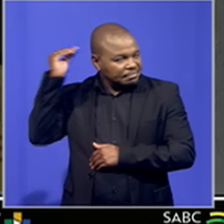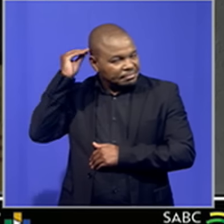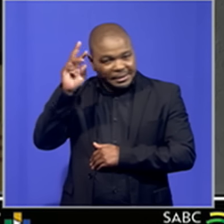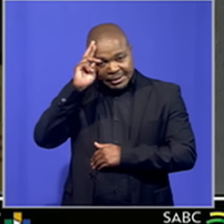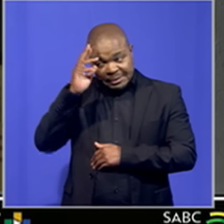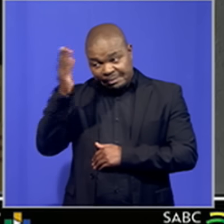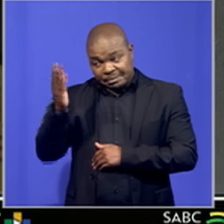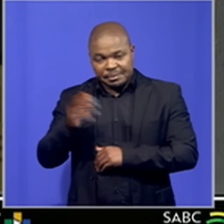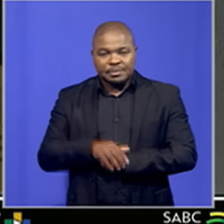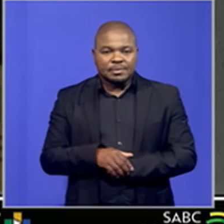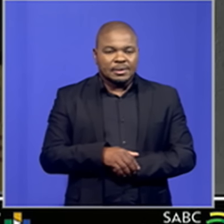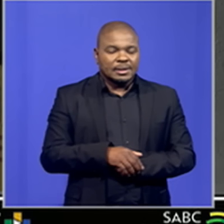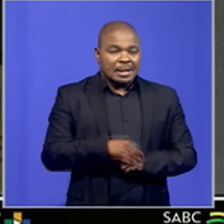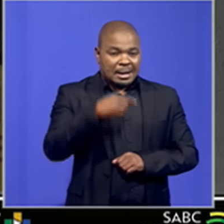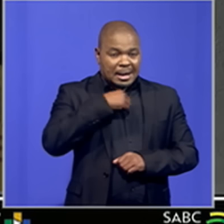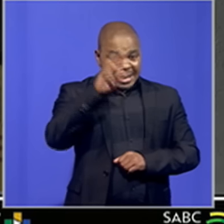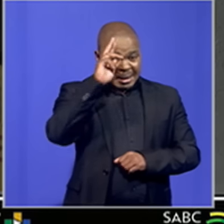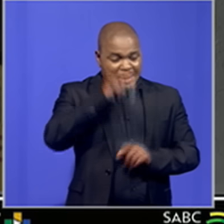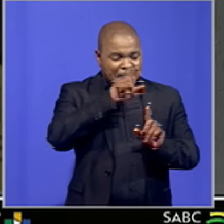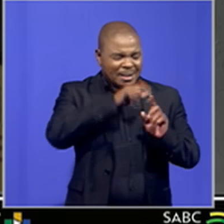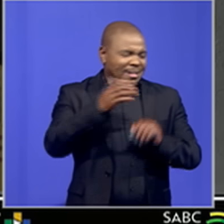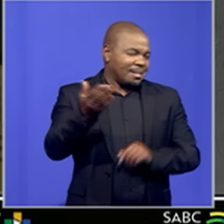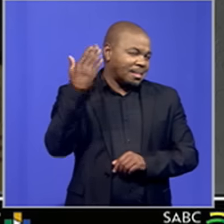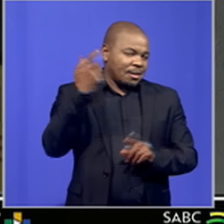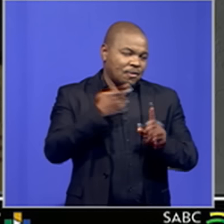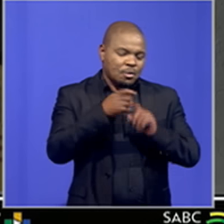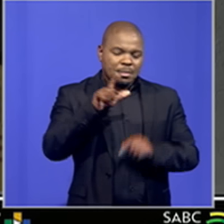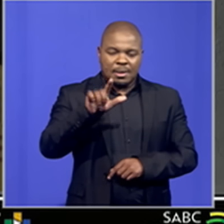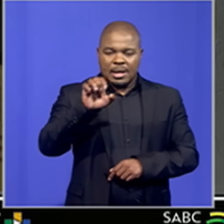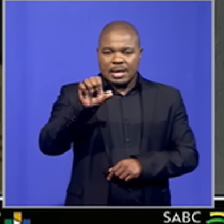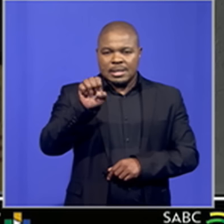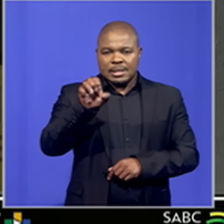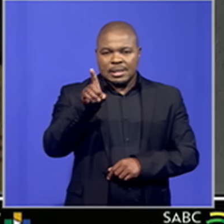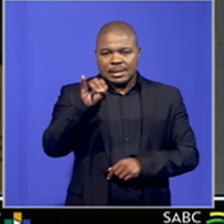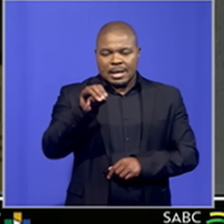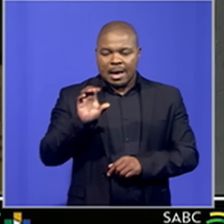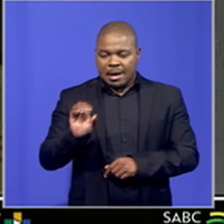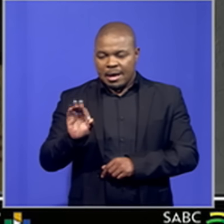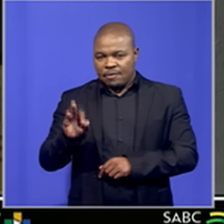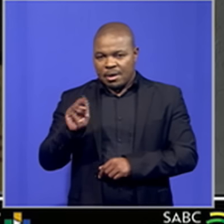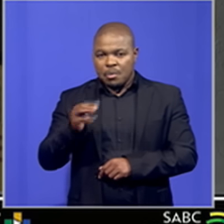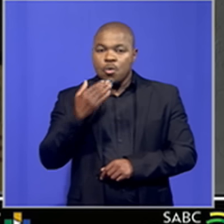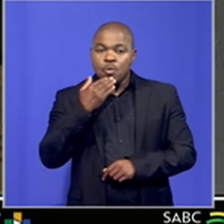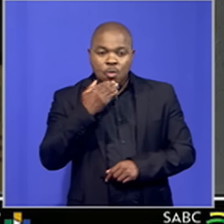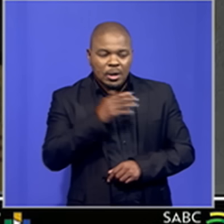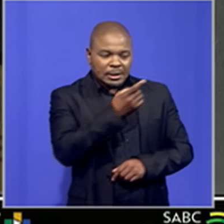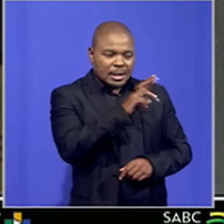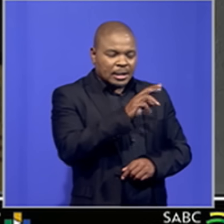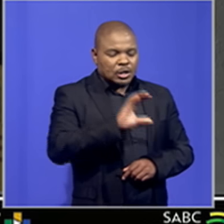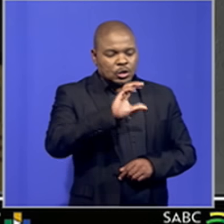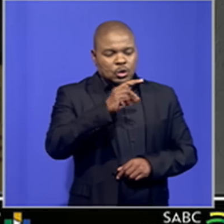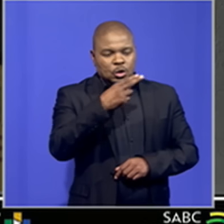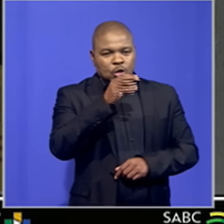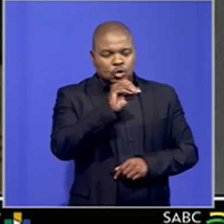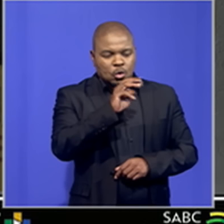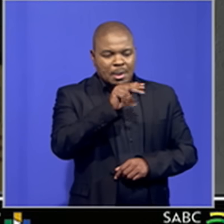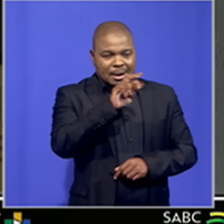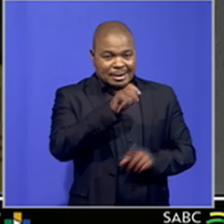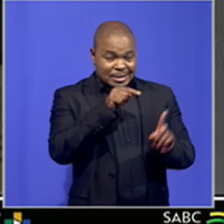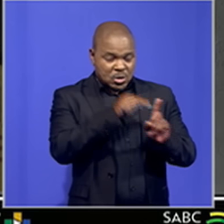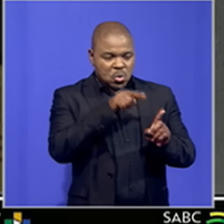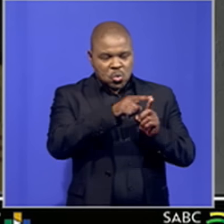Ke hopola sebodi sa mehleng ho Lesedi FM. Dr. Chomane e ne le